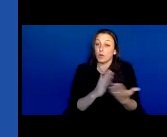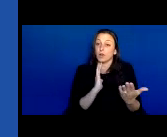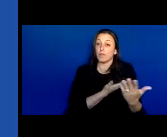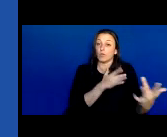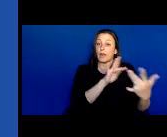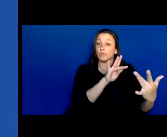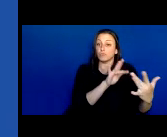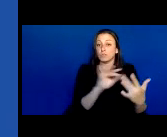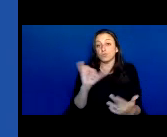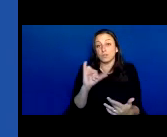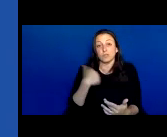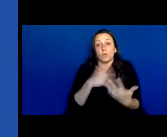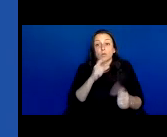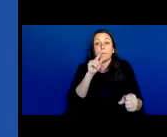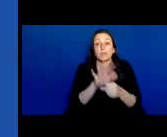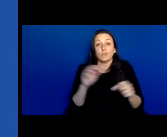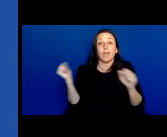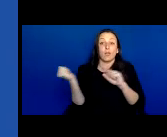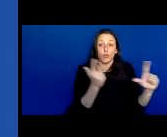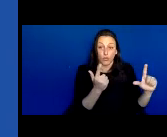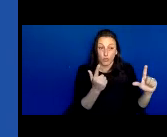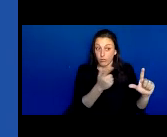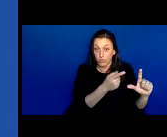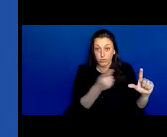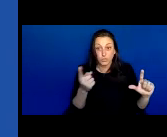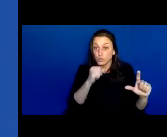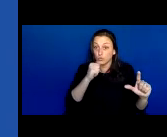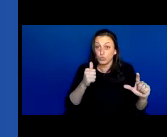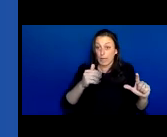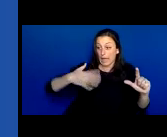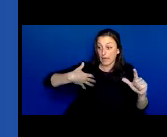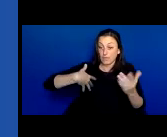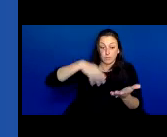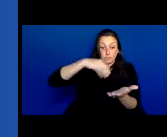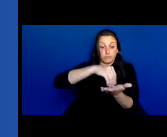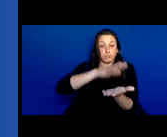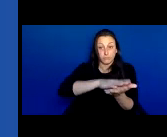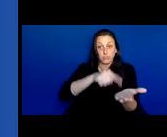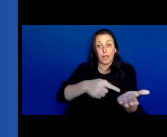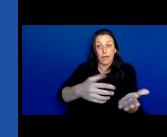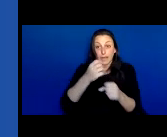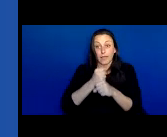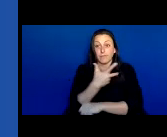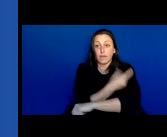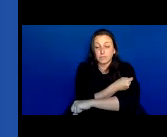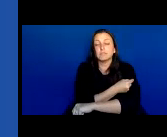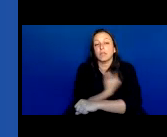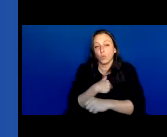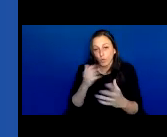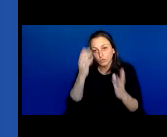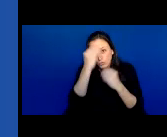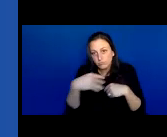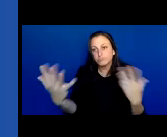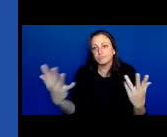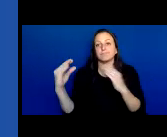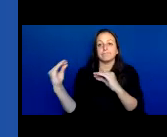as well, as we want to make sure that everybody who doesn't have a record of having received this vaccine yet has all the information that they need to